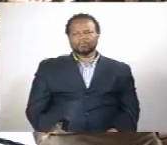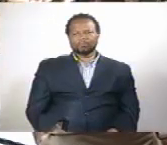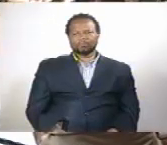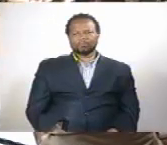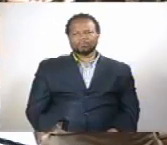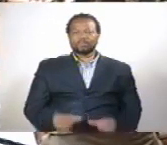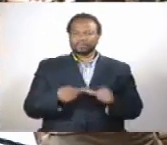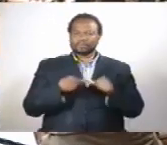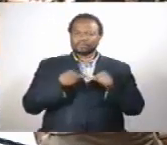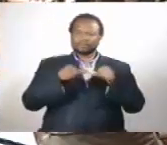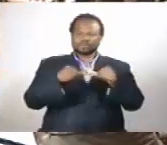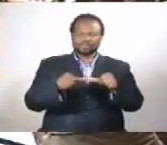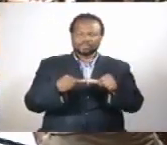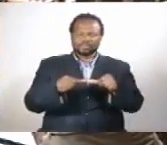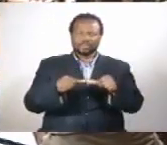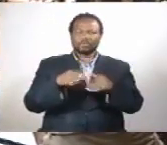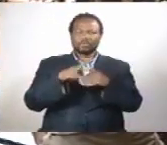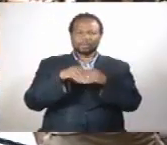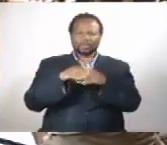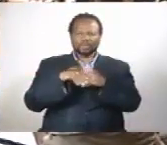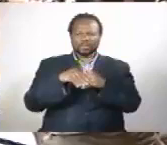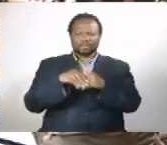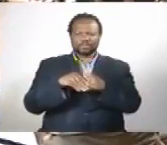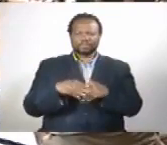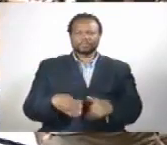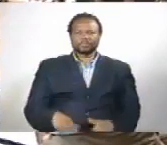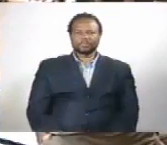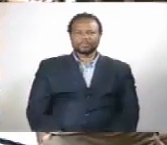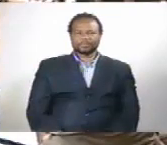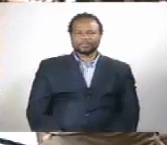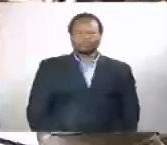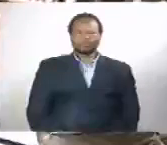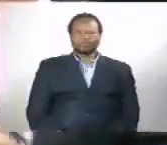president. Proceed, Honorable Mulder. Yes, Honorable.